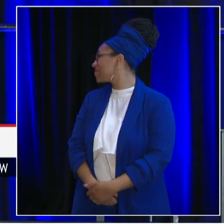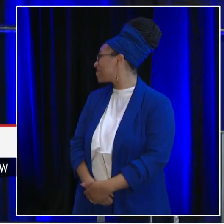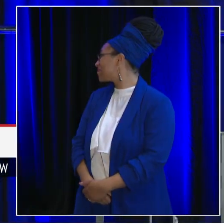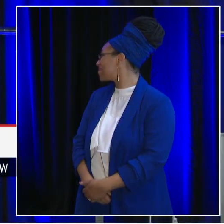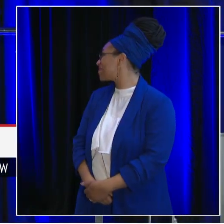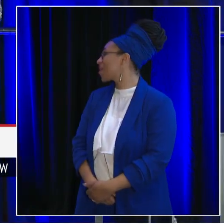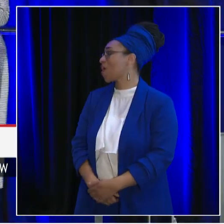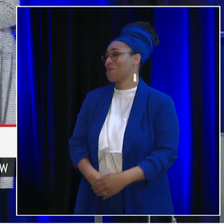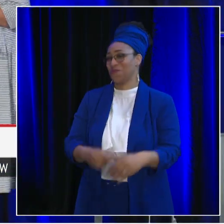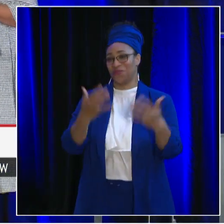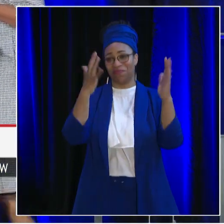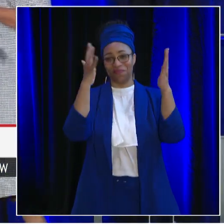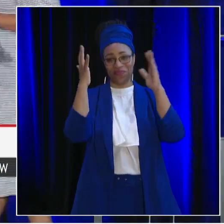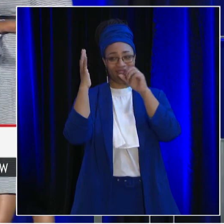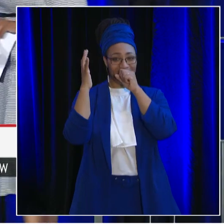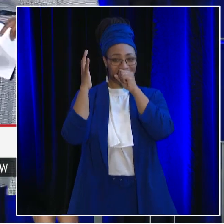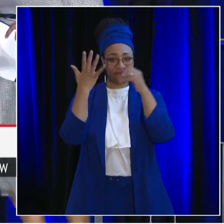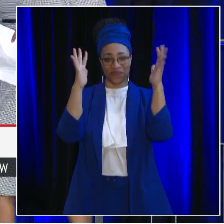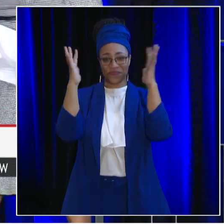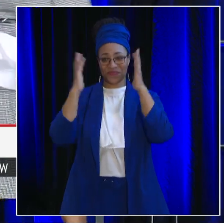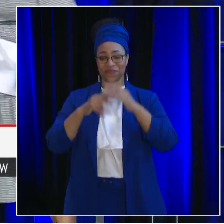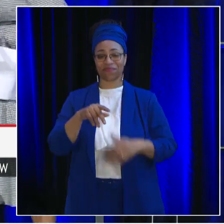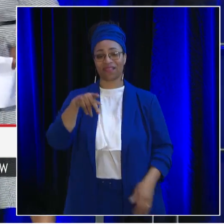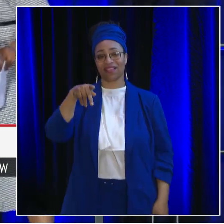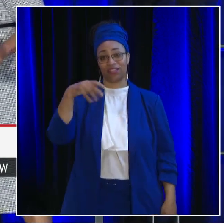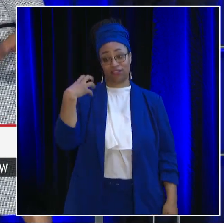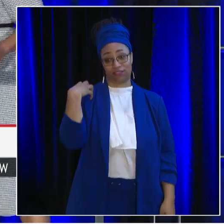Chairman Phil Mendelson.